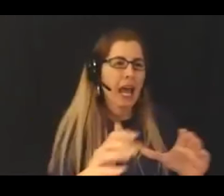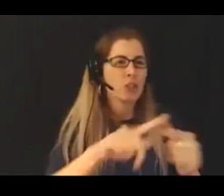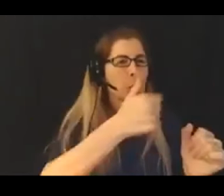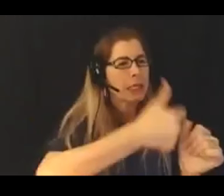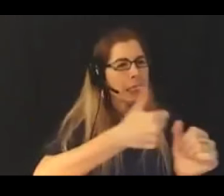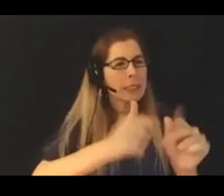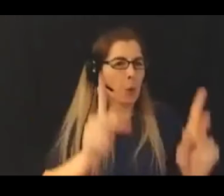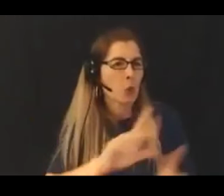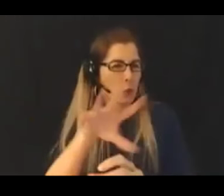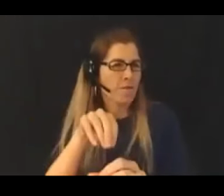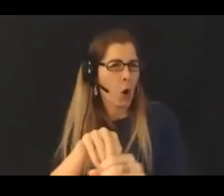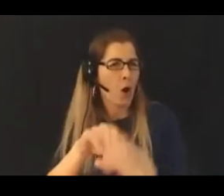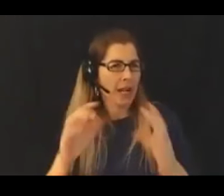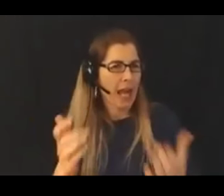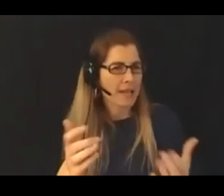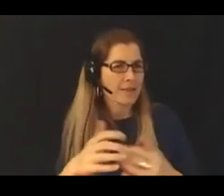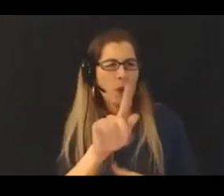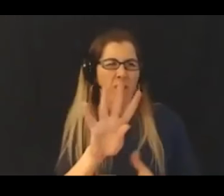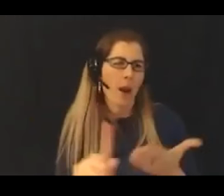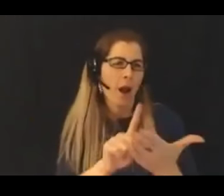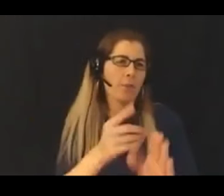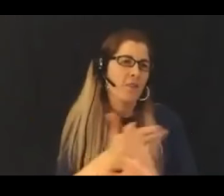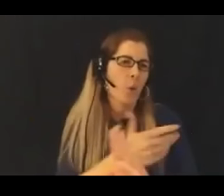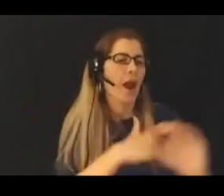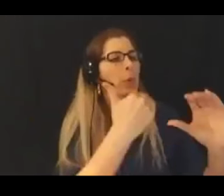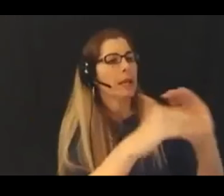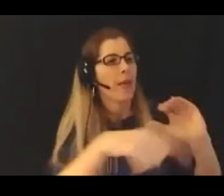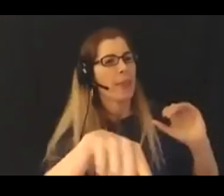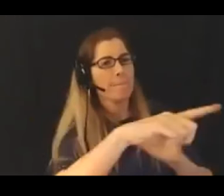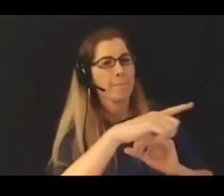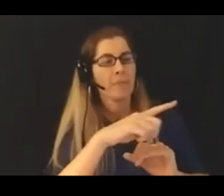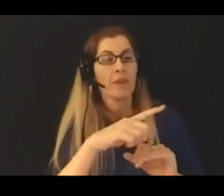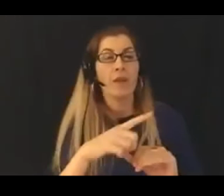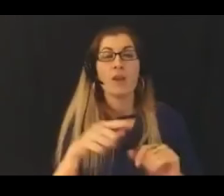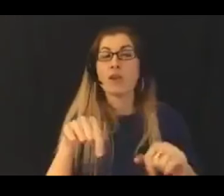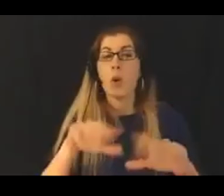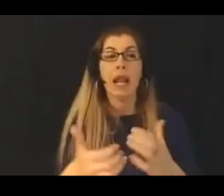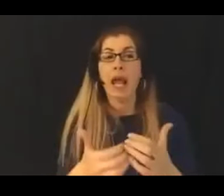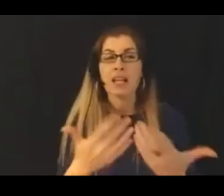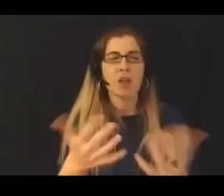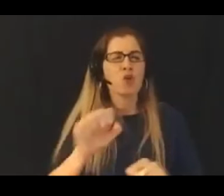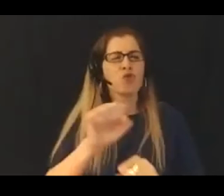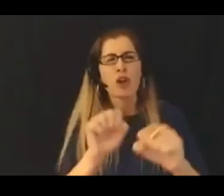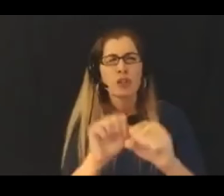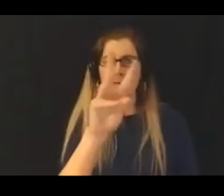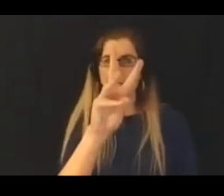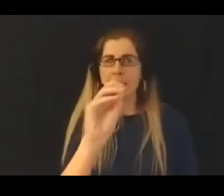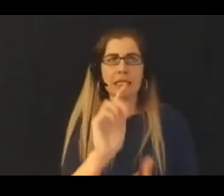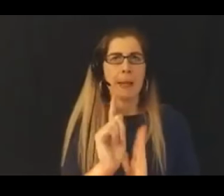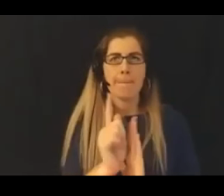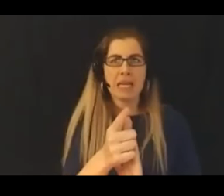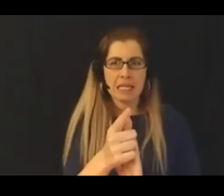class 24 hours in advance. So the structure of the classes was 60 minutes